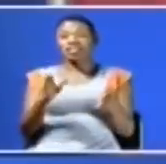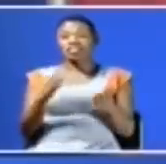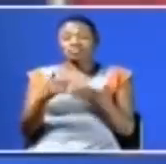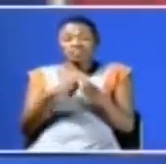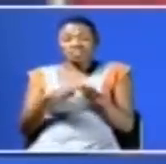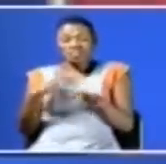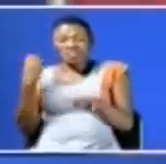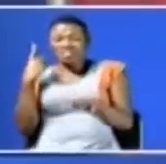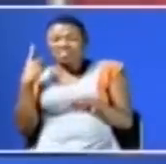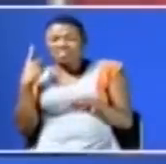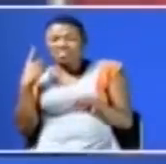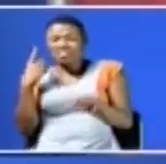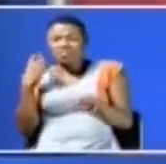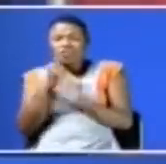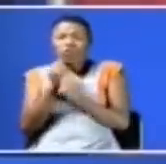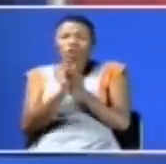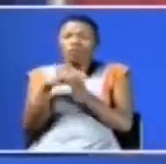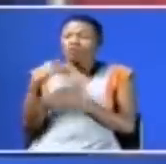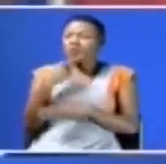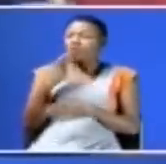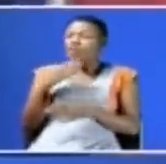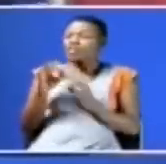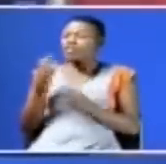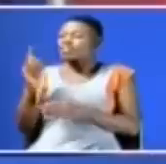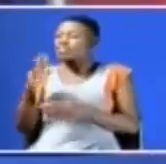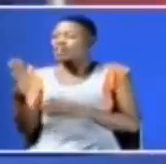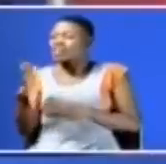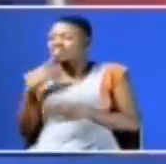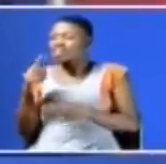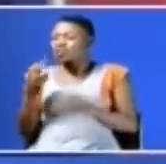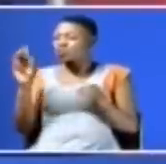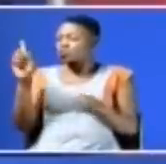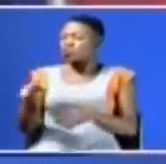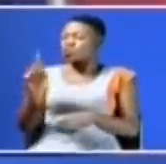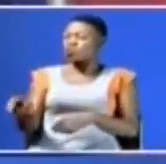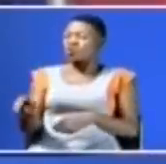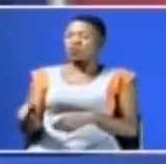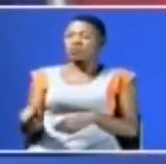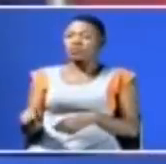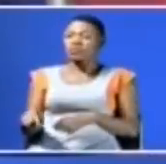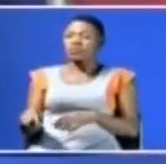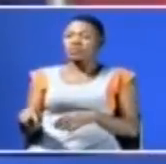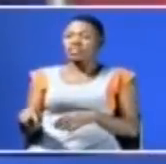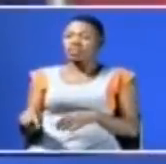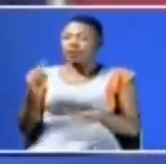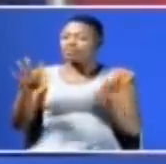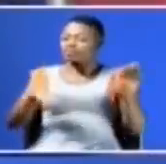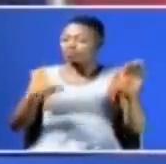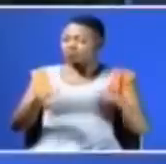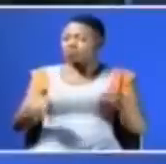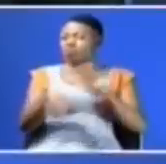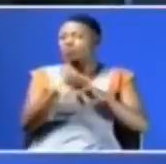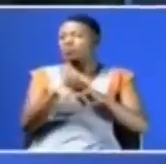with. If you deal with one side, you are told, my friend, you are on our wrong side. So you are going to be blacklisted.